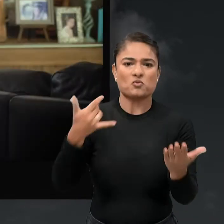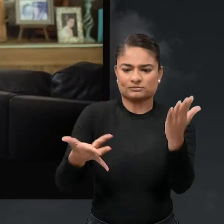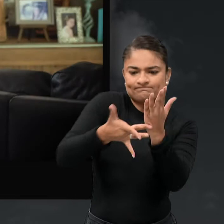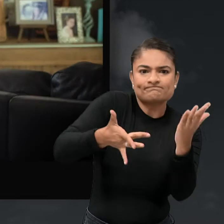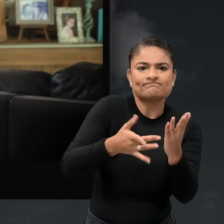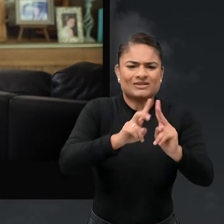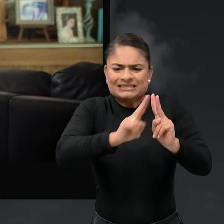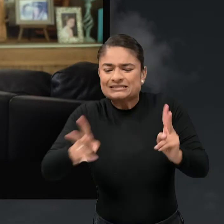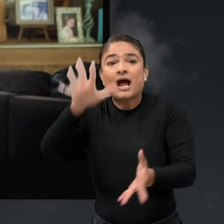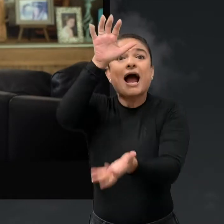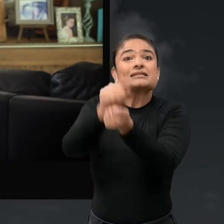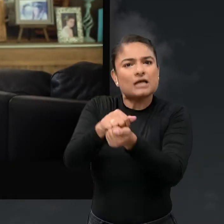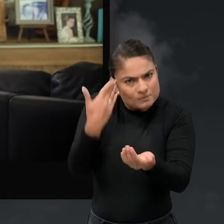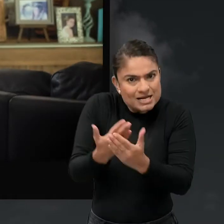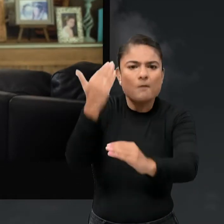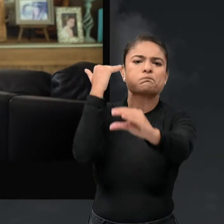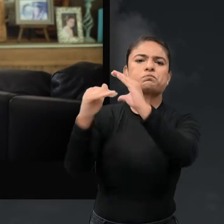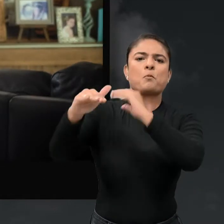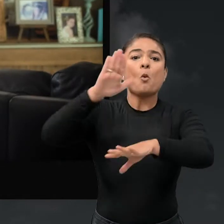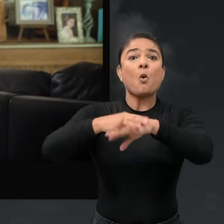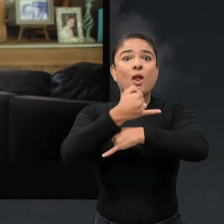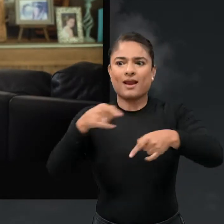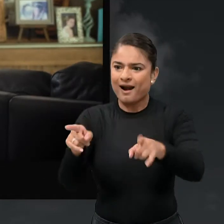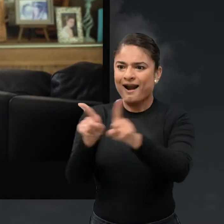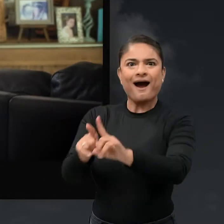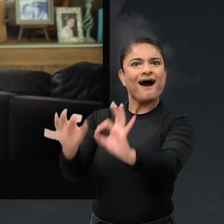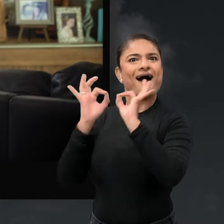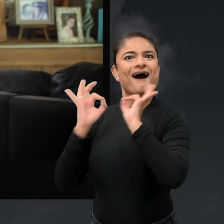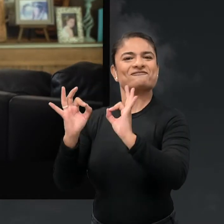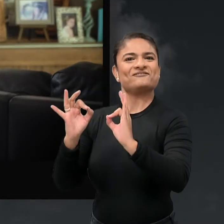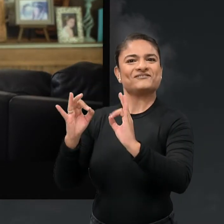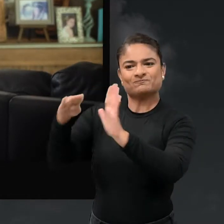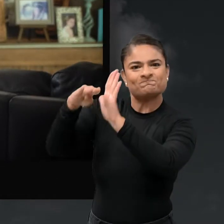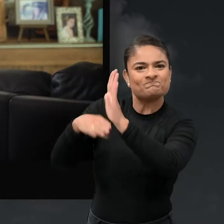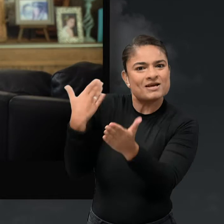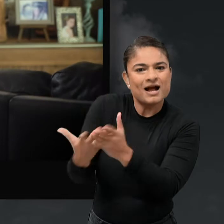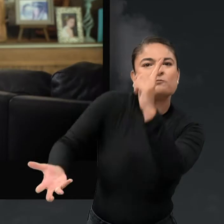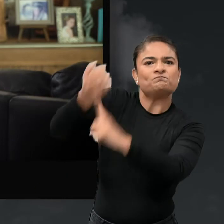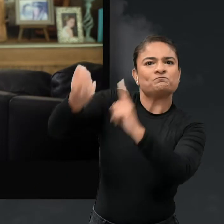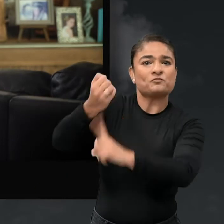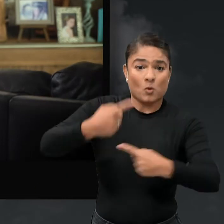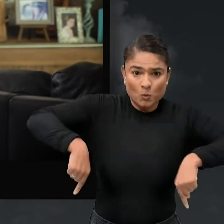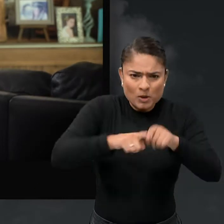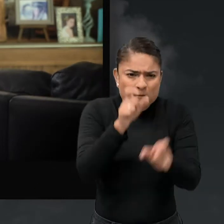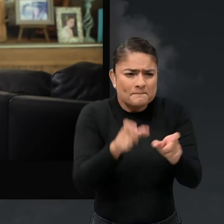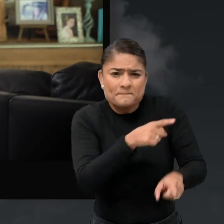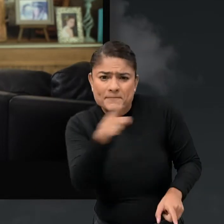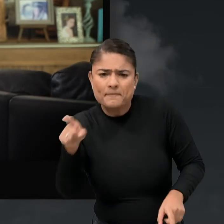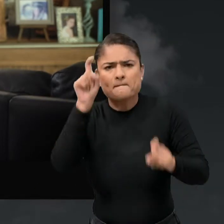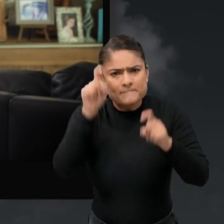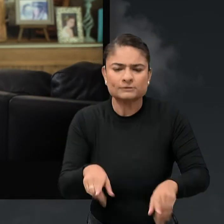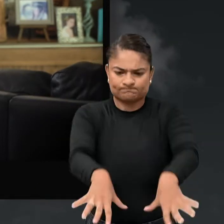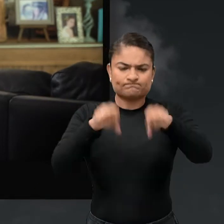different methods to be able to get assignments delivered. And it became about two key success factors. Firstly, people